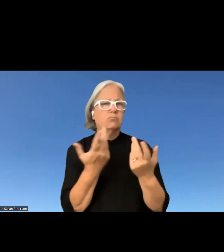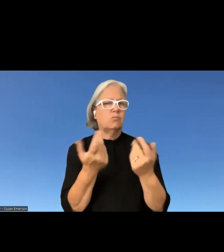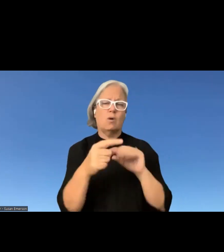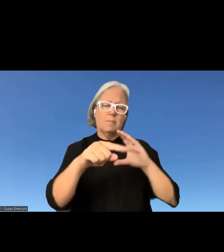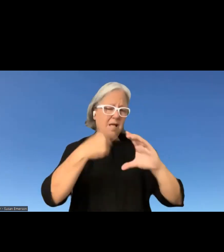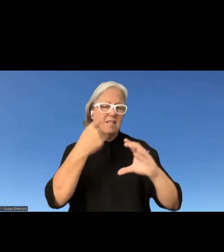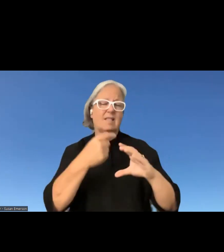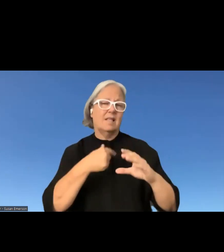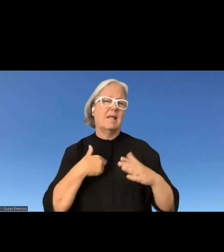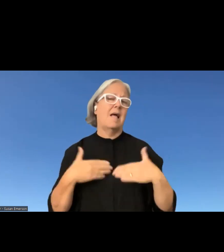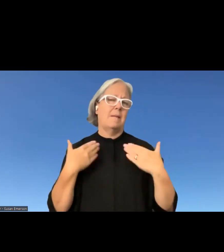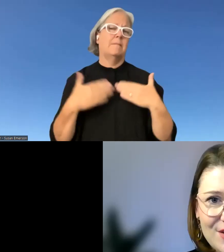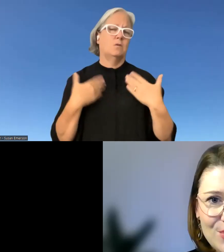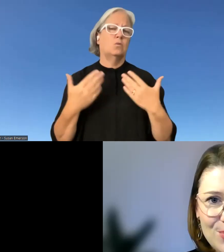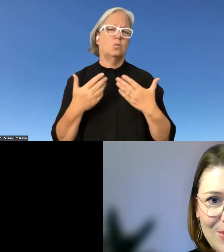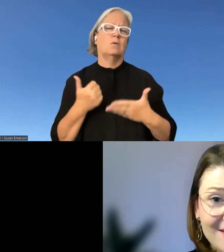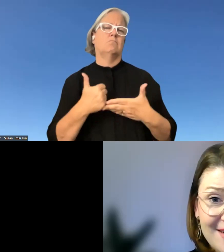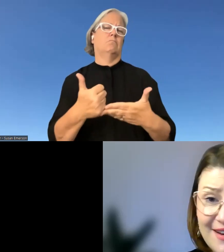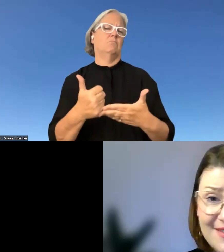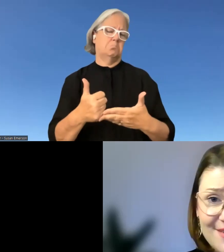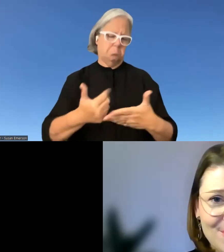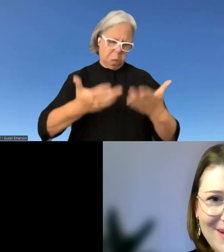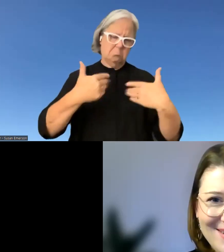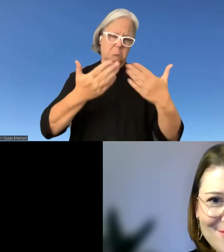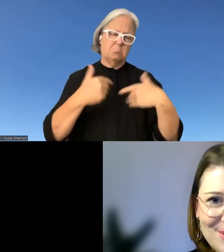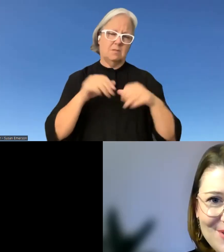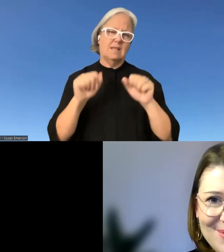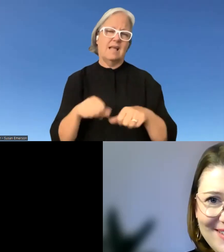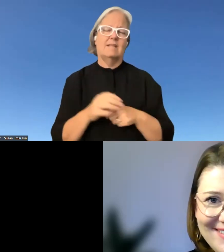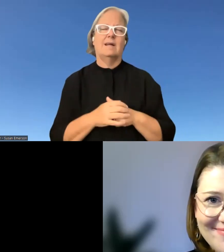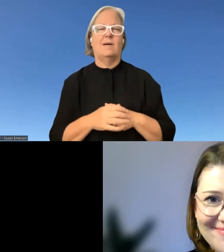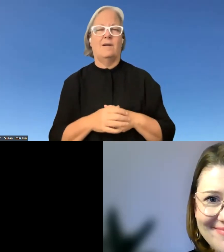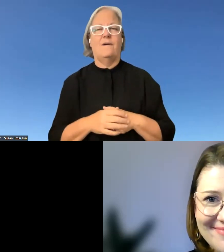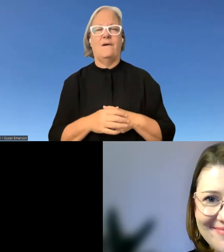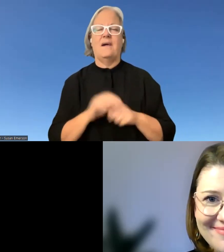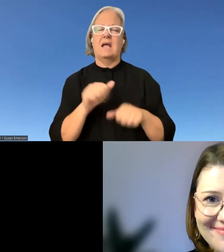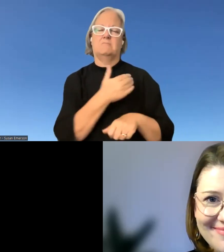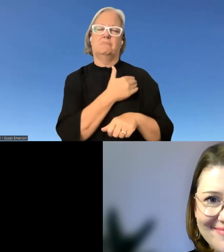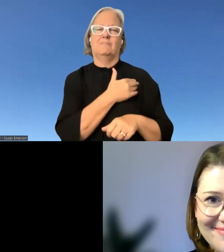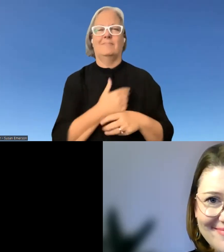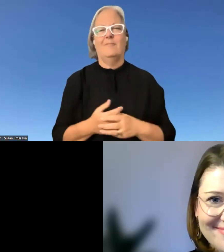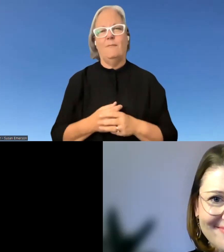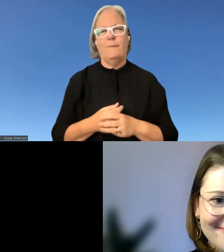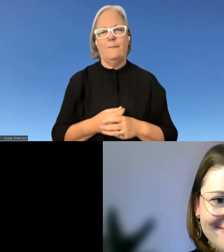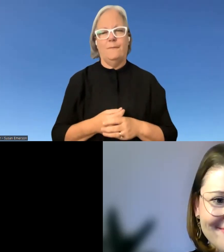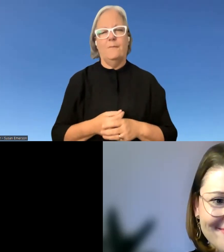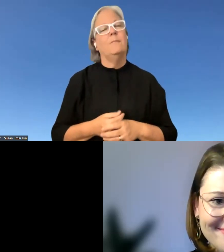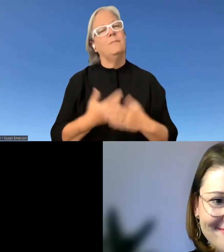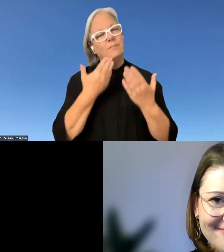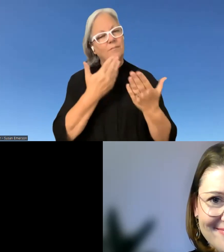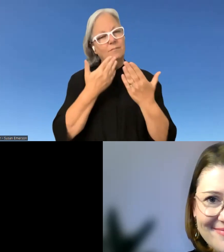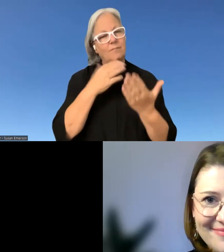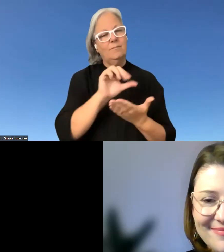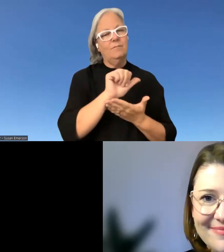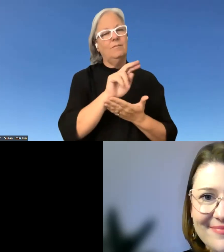write your nominations. So do not hesitate to ask us all kinds of questions on it. Thanks so much, Anna. And I saw that